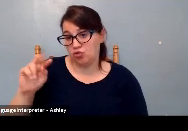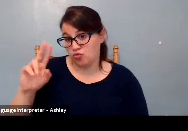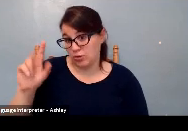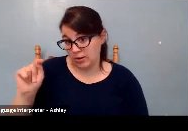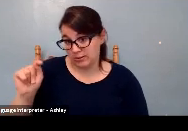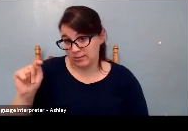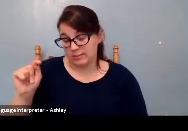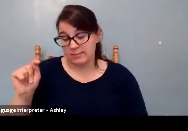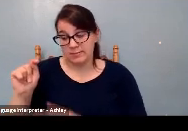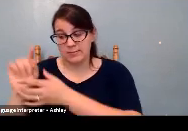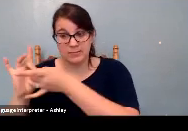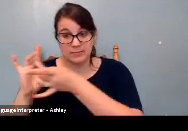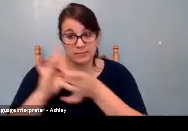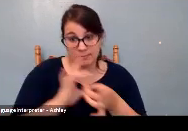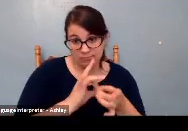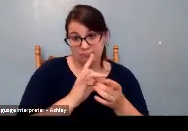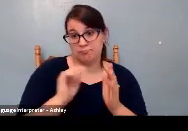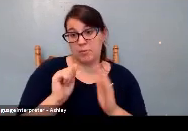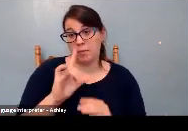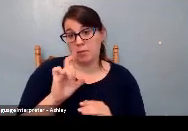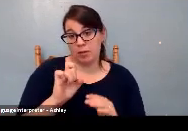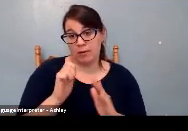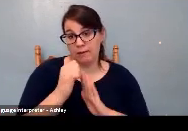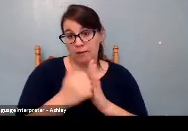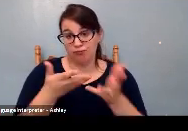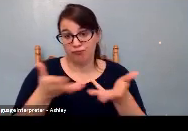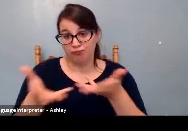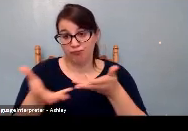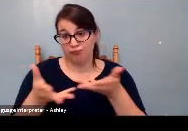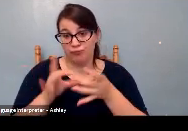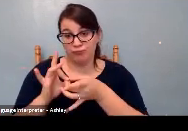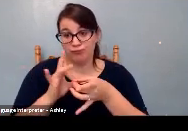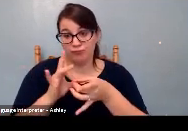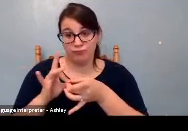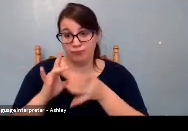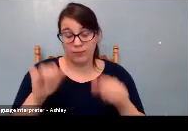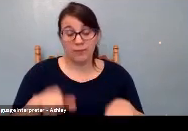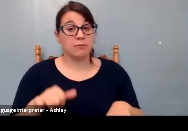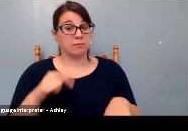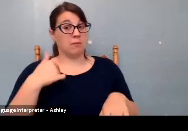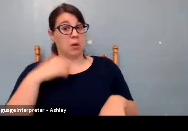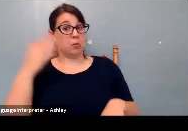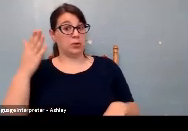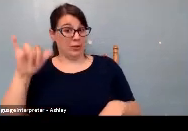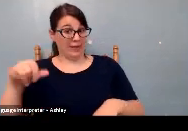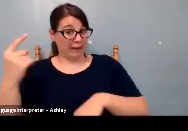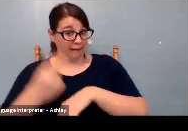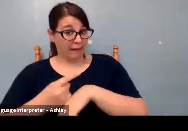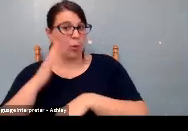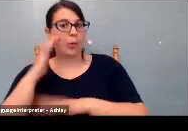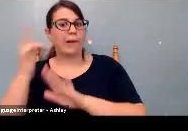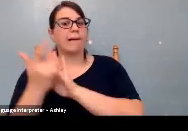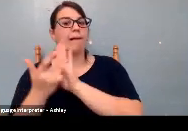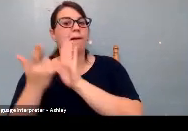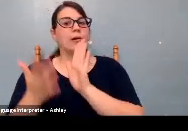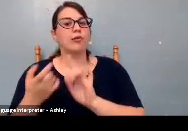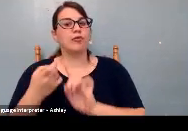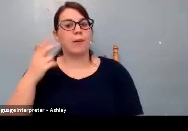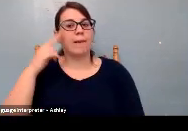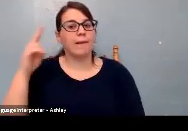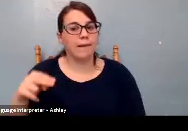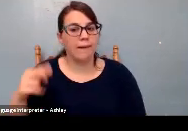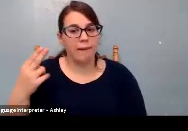together with an able account. So our presenter is an attorney out of Huntington who specializes in estate